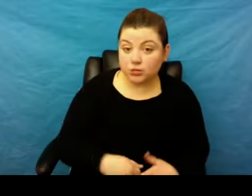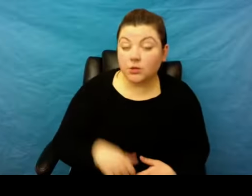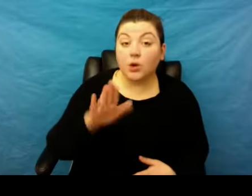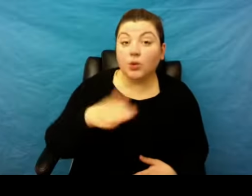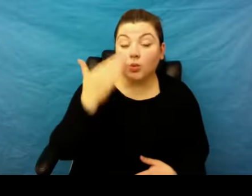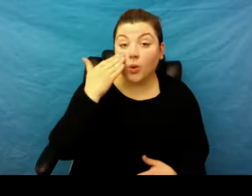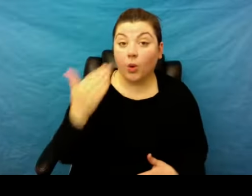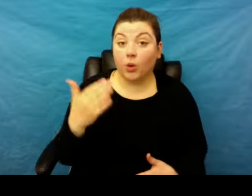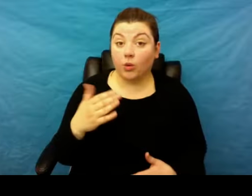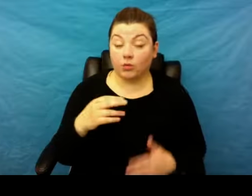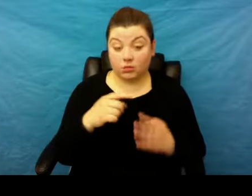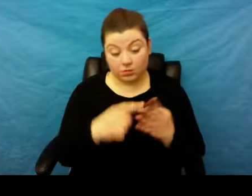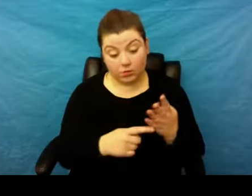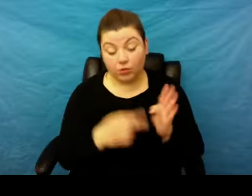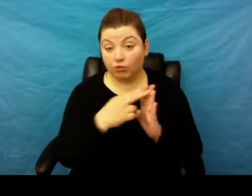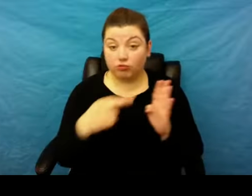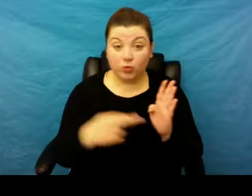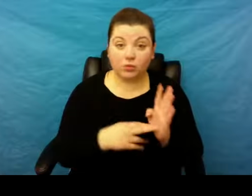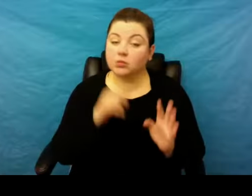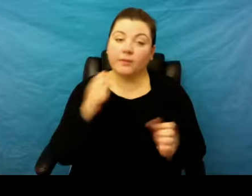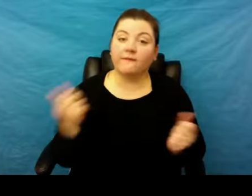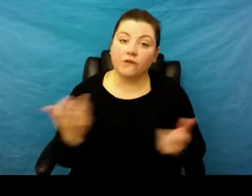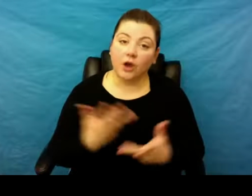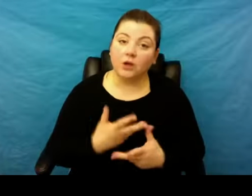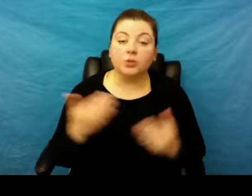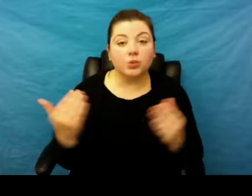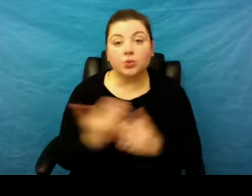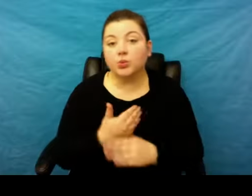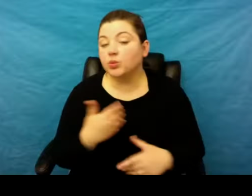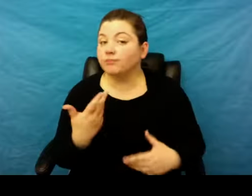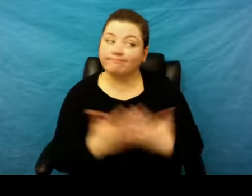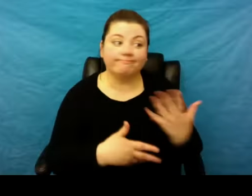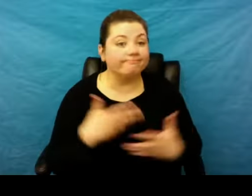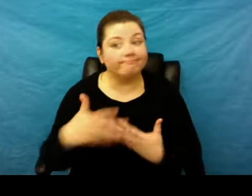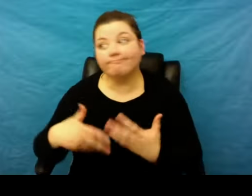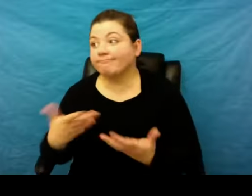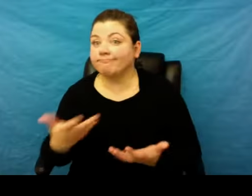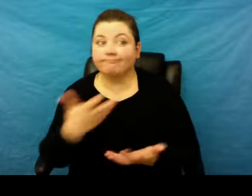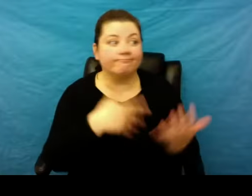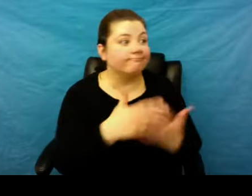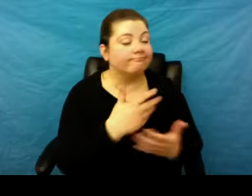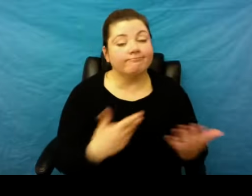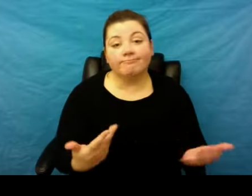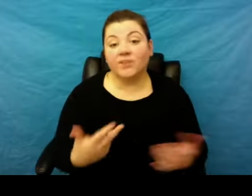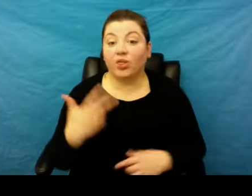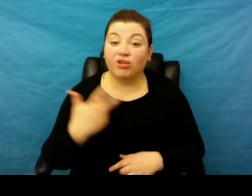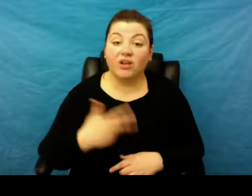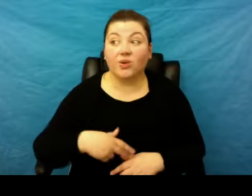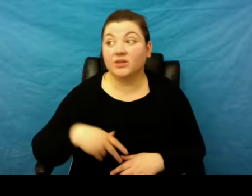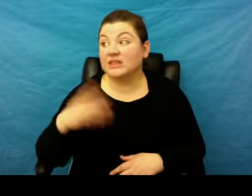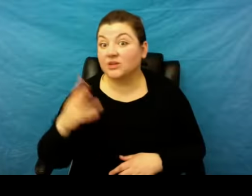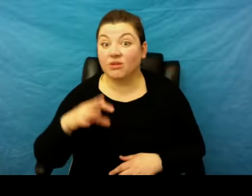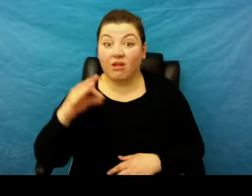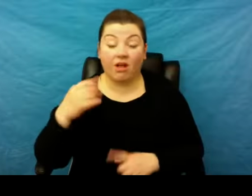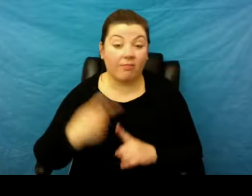be afraid of. It's just a different way of interacting. And as this becomes controlled over the next 3 to 6 to 9 months in this